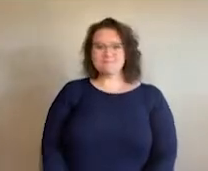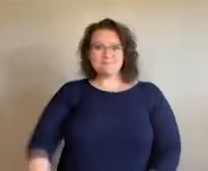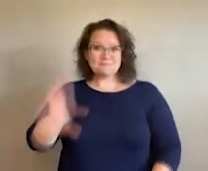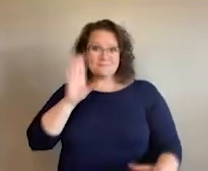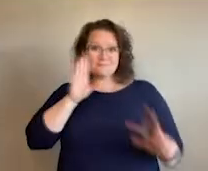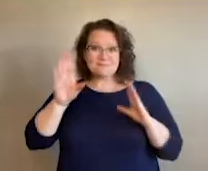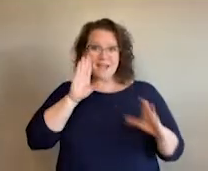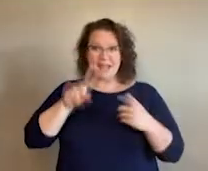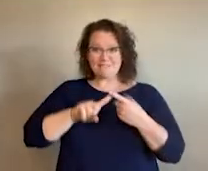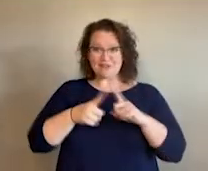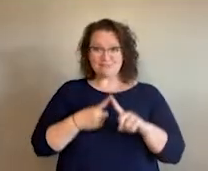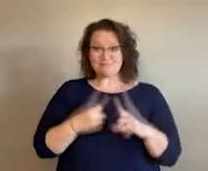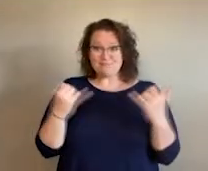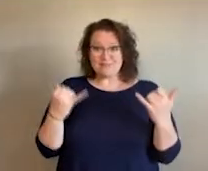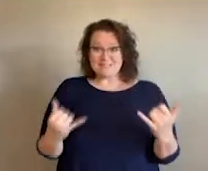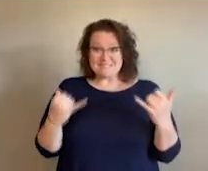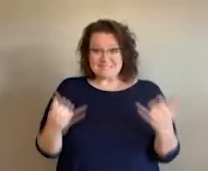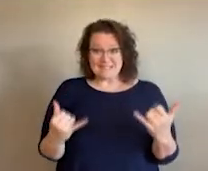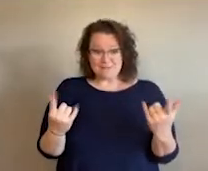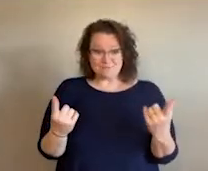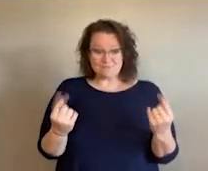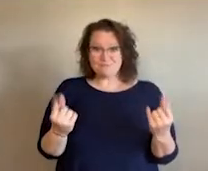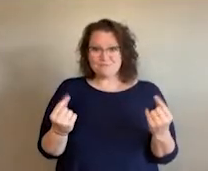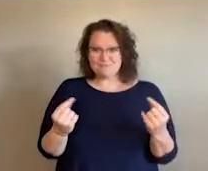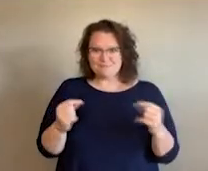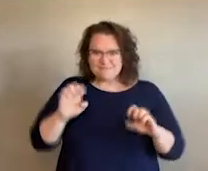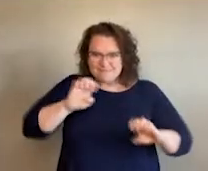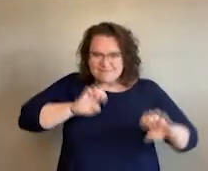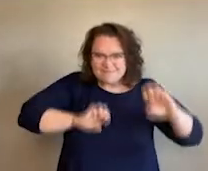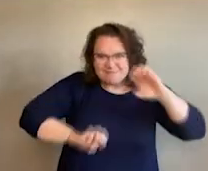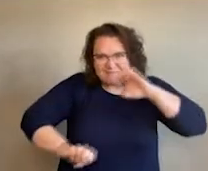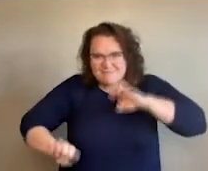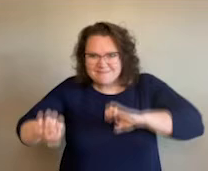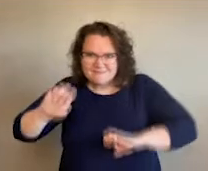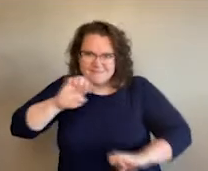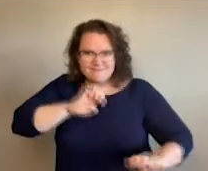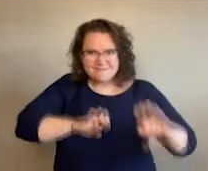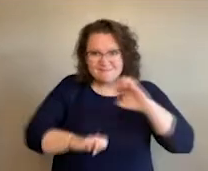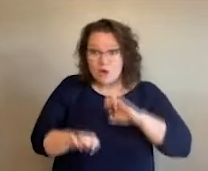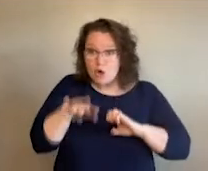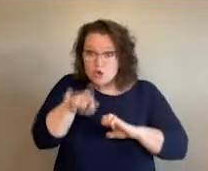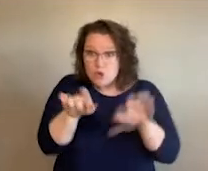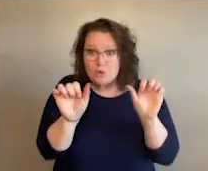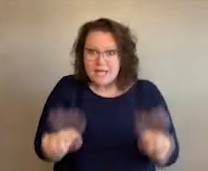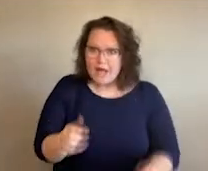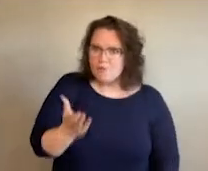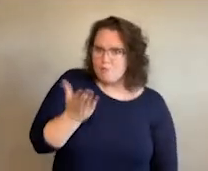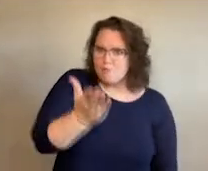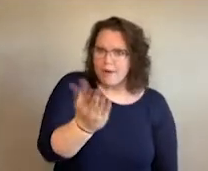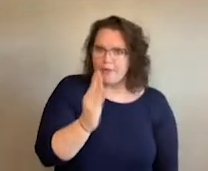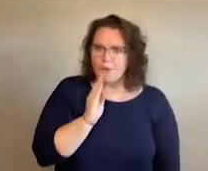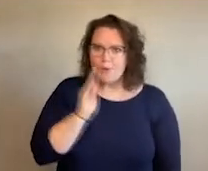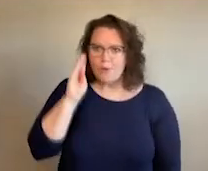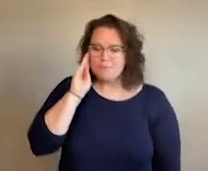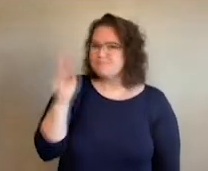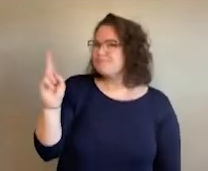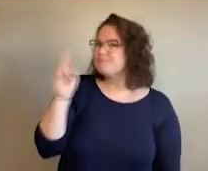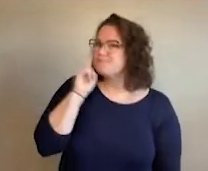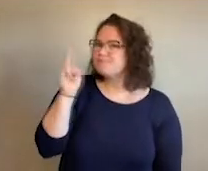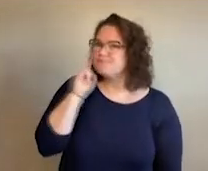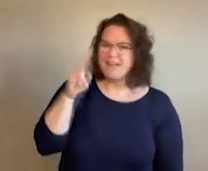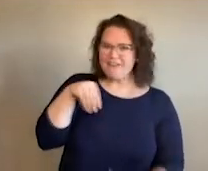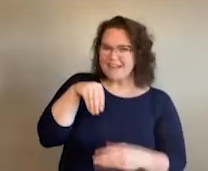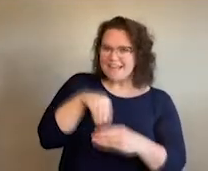Hi, friends. Today's episode, we're going to do some experiments that you can make happen right from where you are. Let's check in with